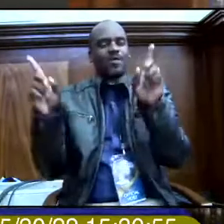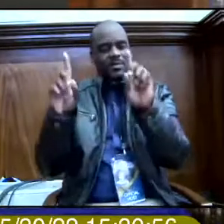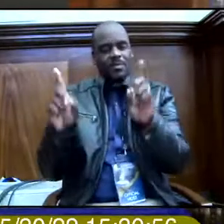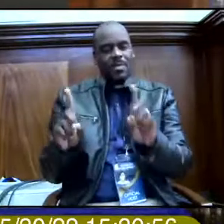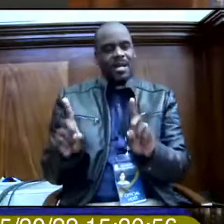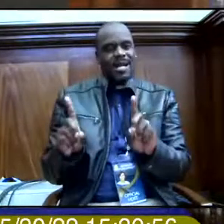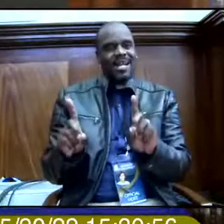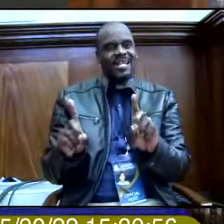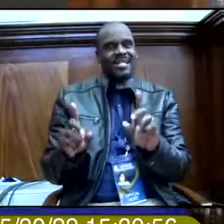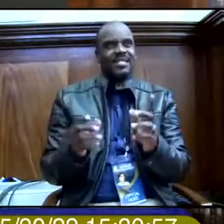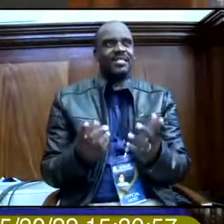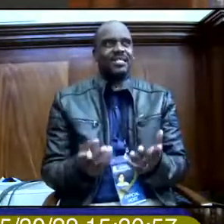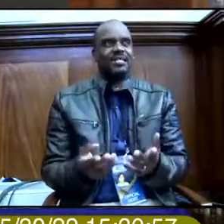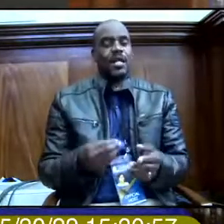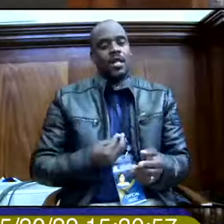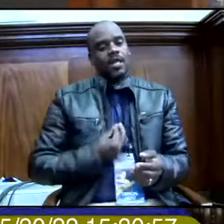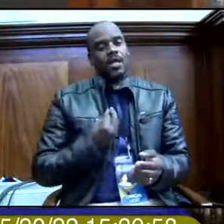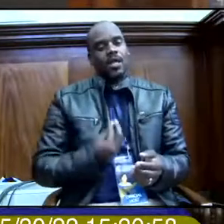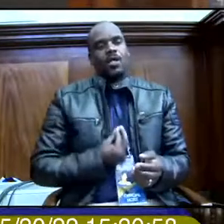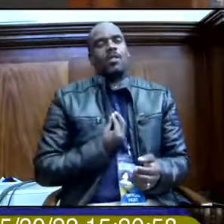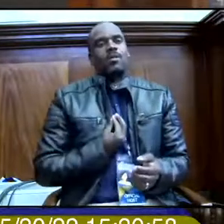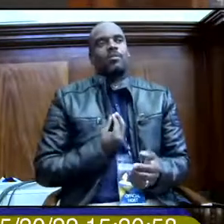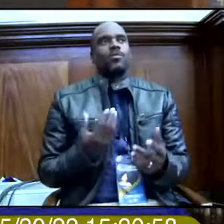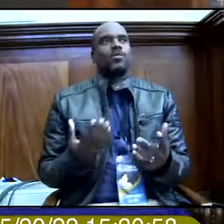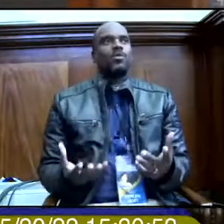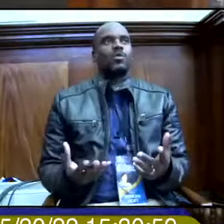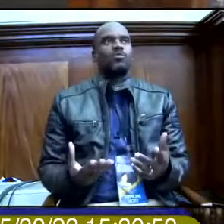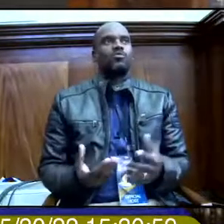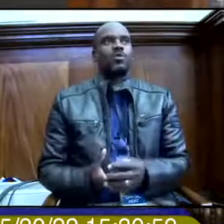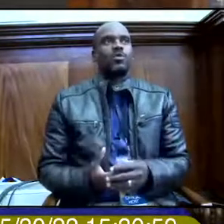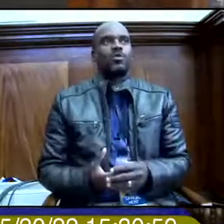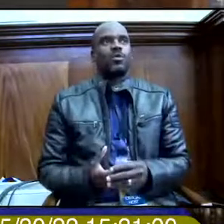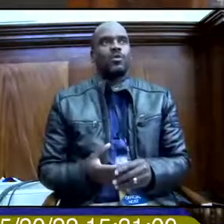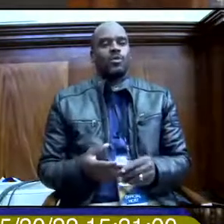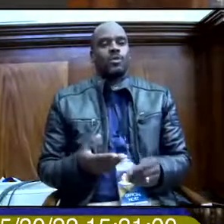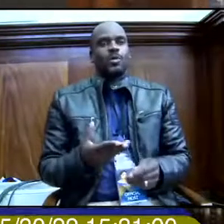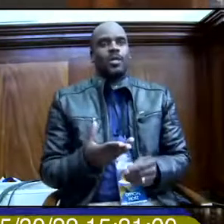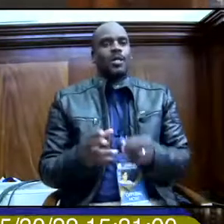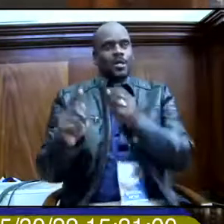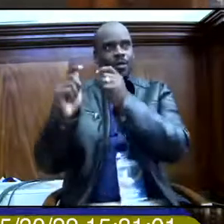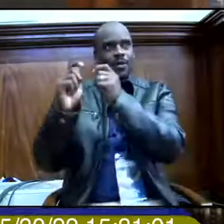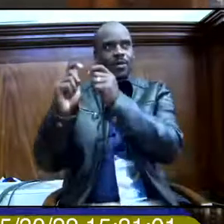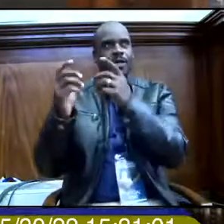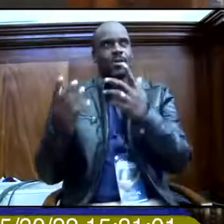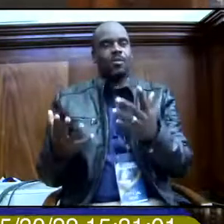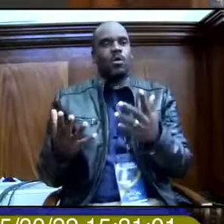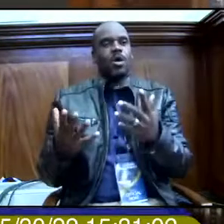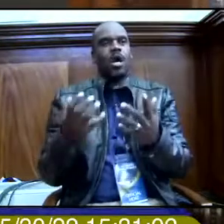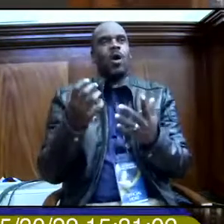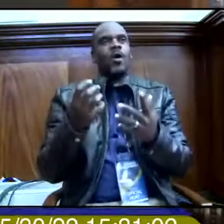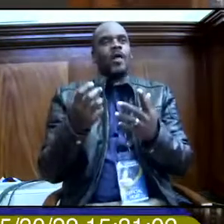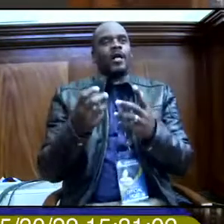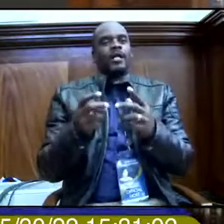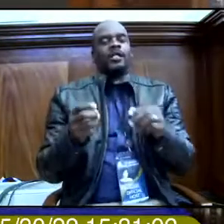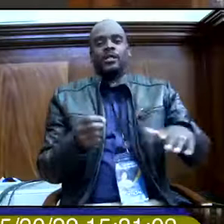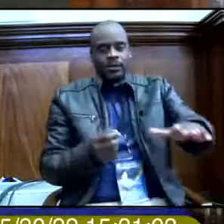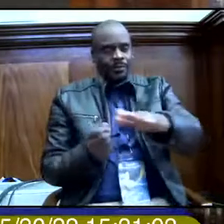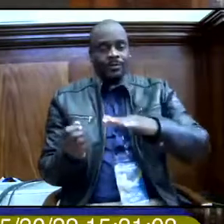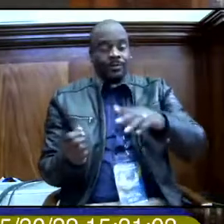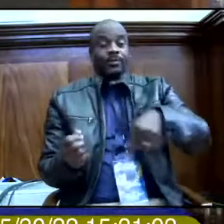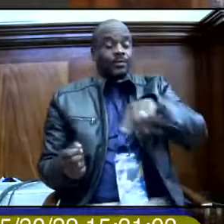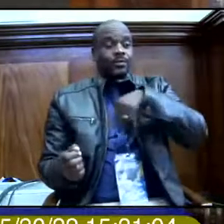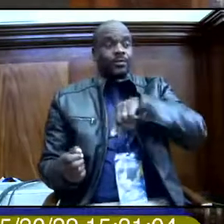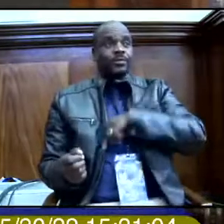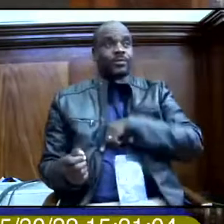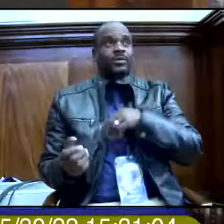reference to our young people women the vulnerable and our environment and not the